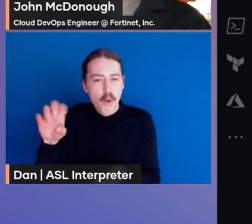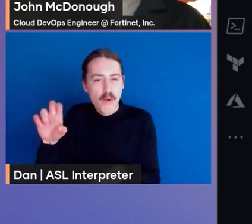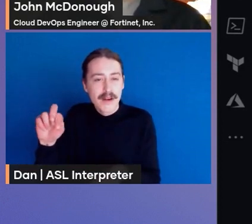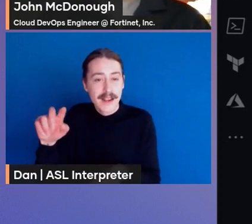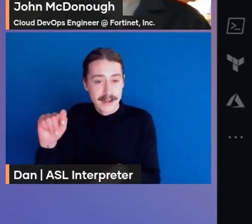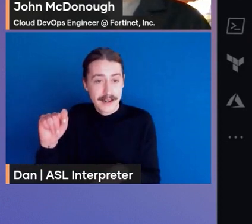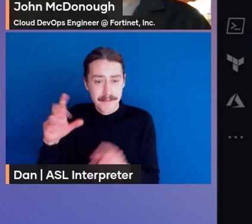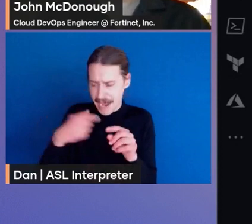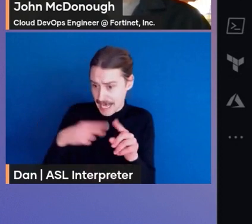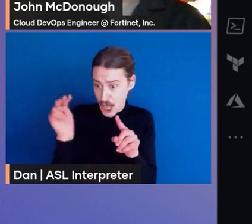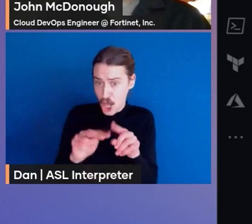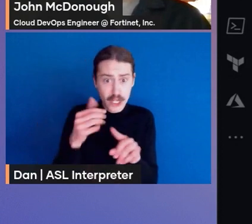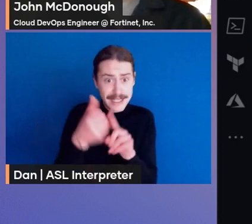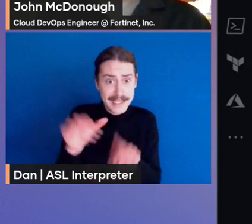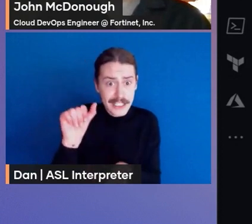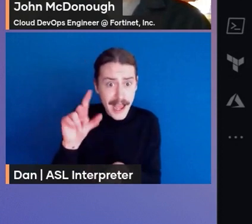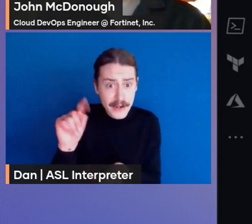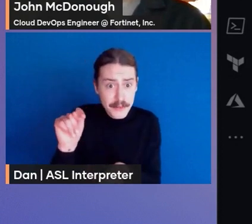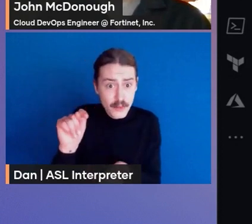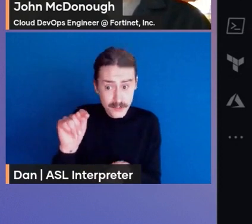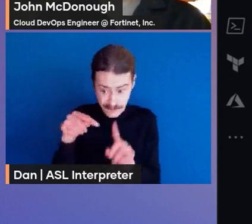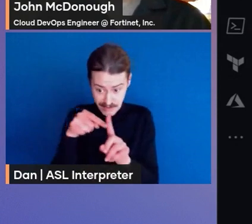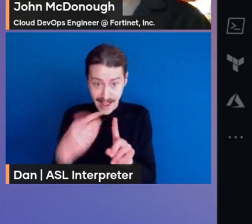there? Or